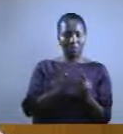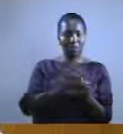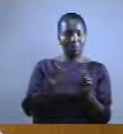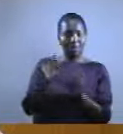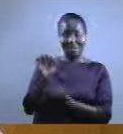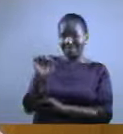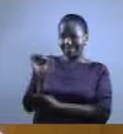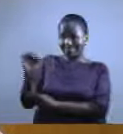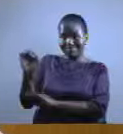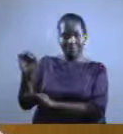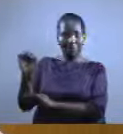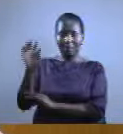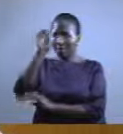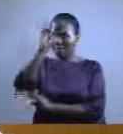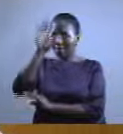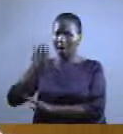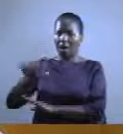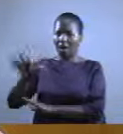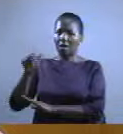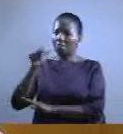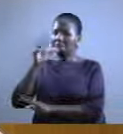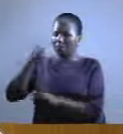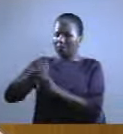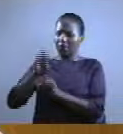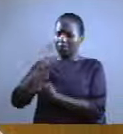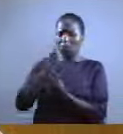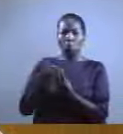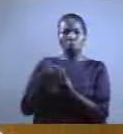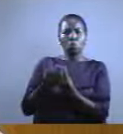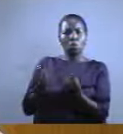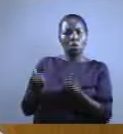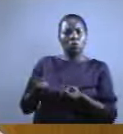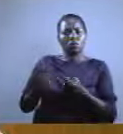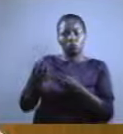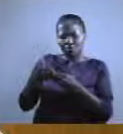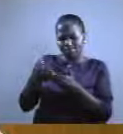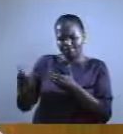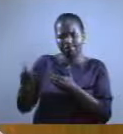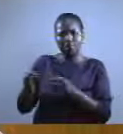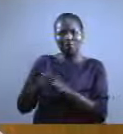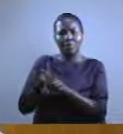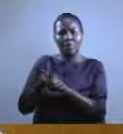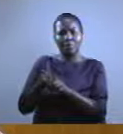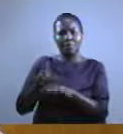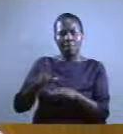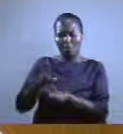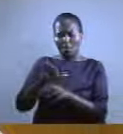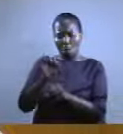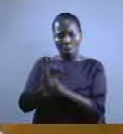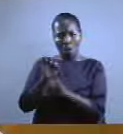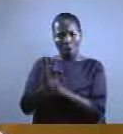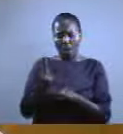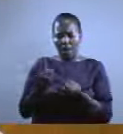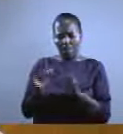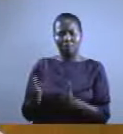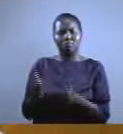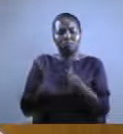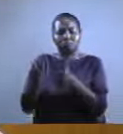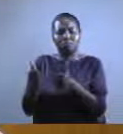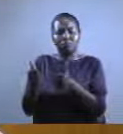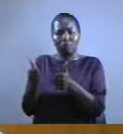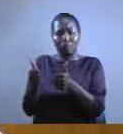regard, the industry has got no role to play in creating a conducive working and productive environment